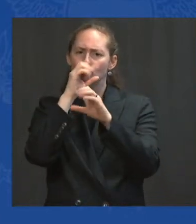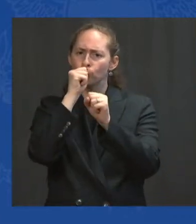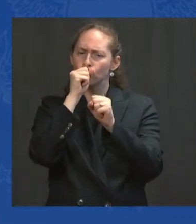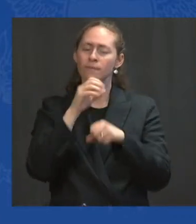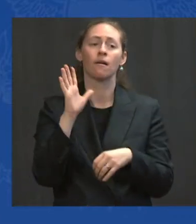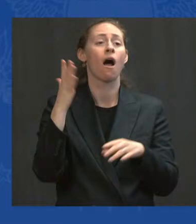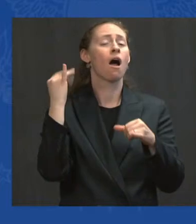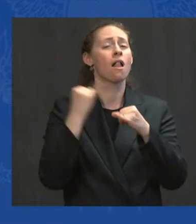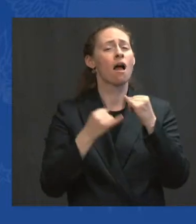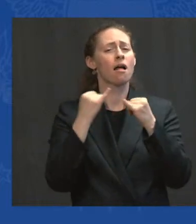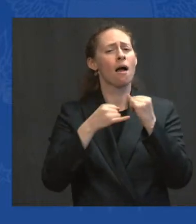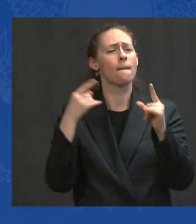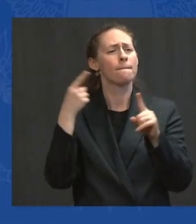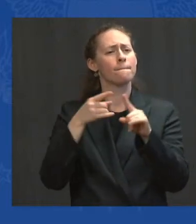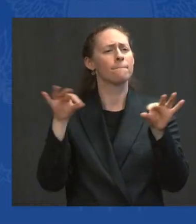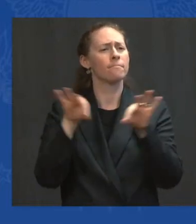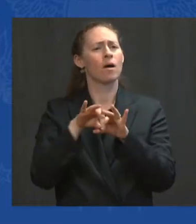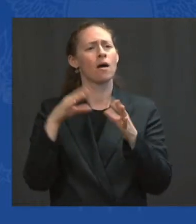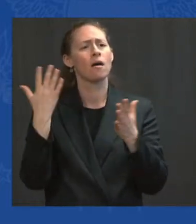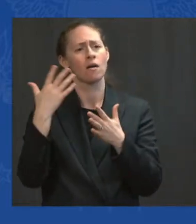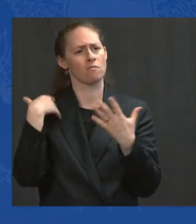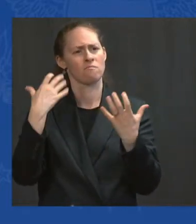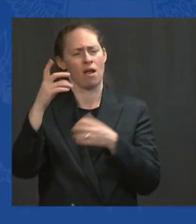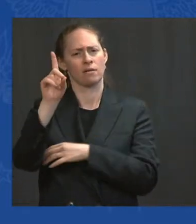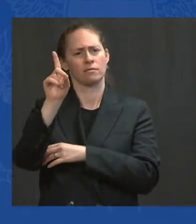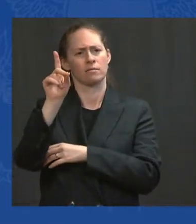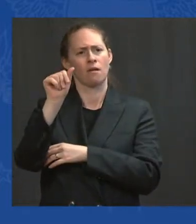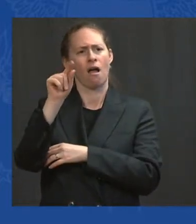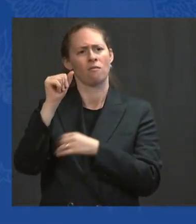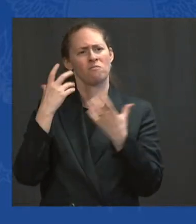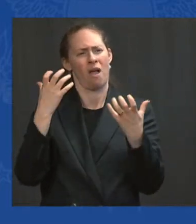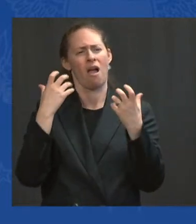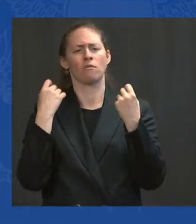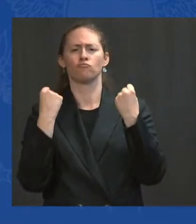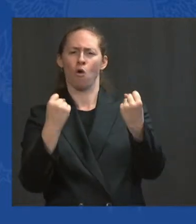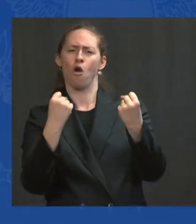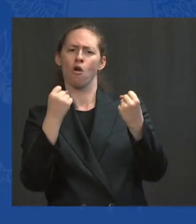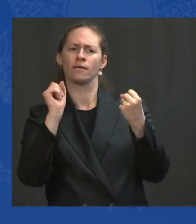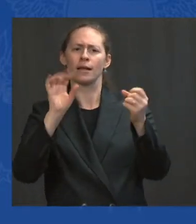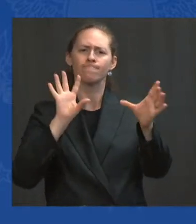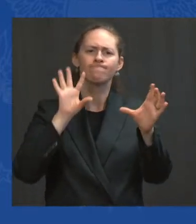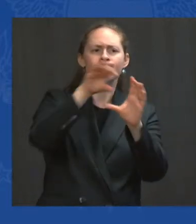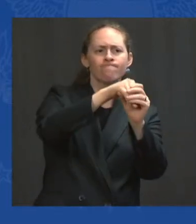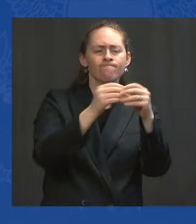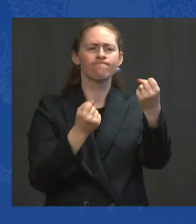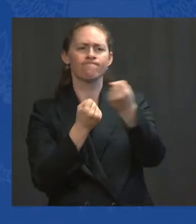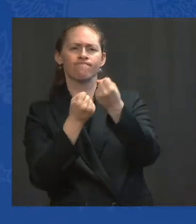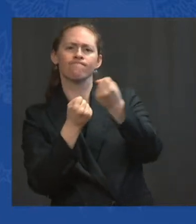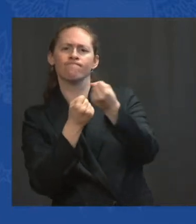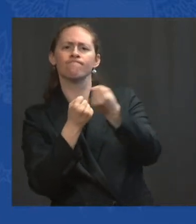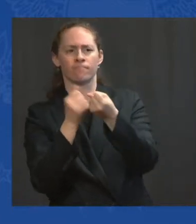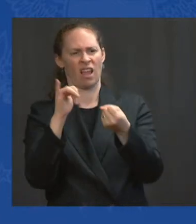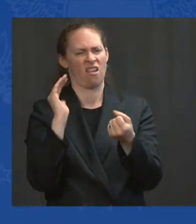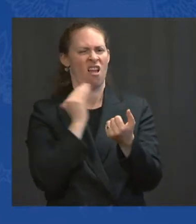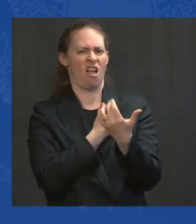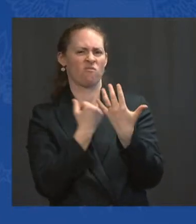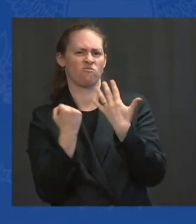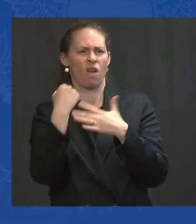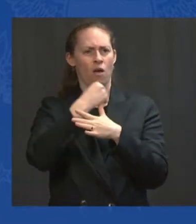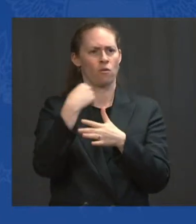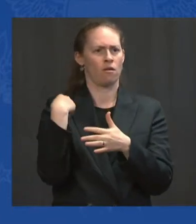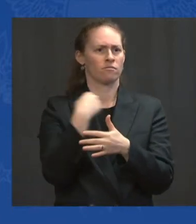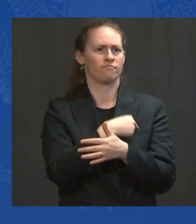strengthen the data environment to inform equity interventions and commit to prioritizing long-term health equity